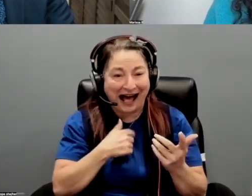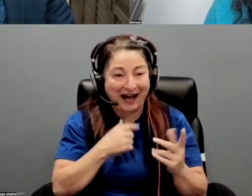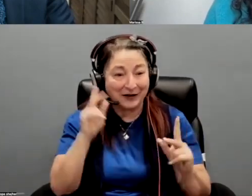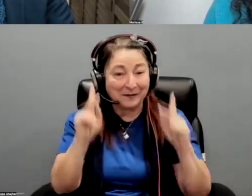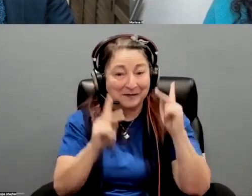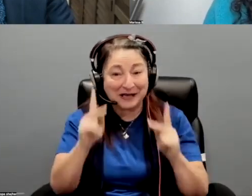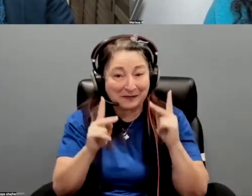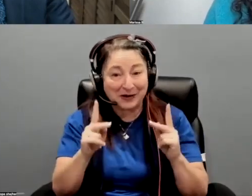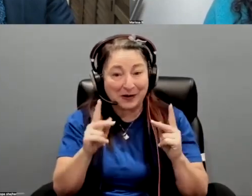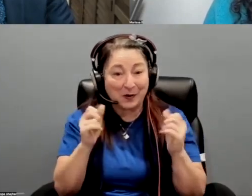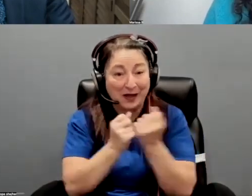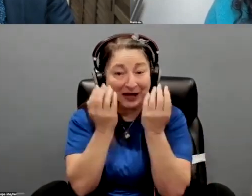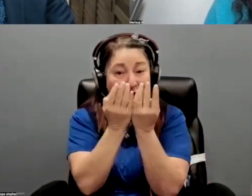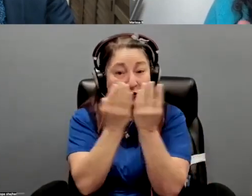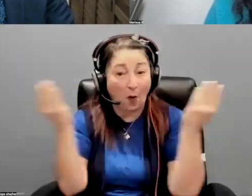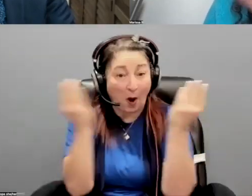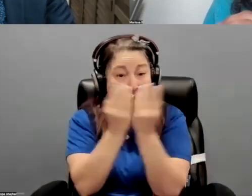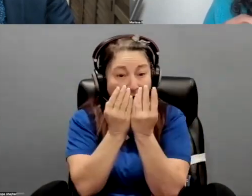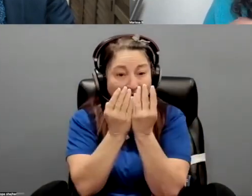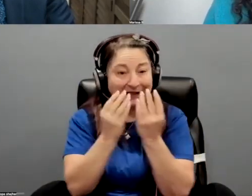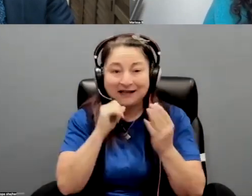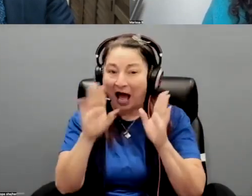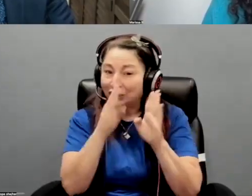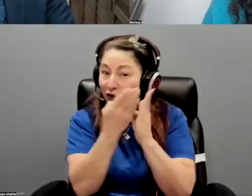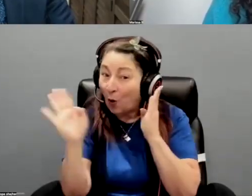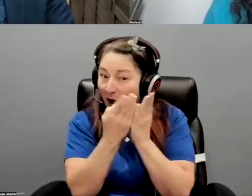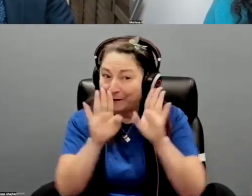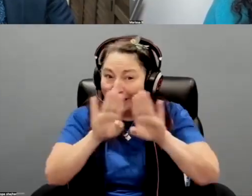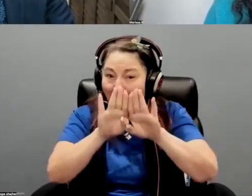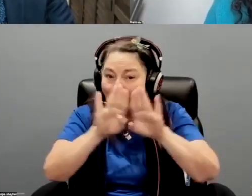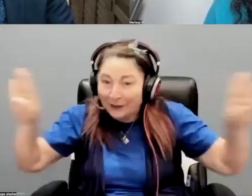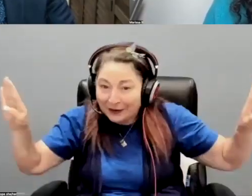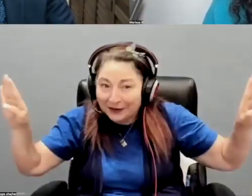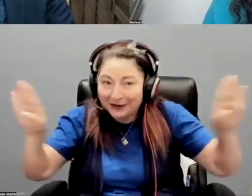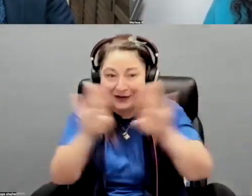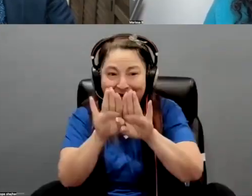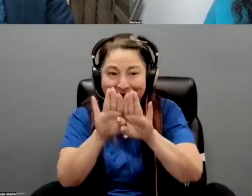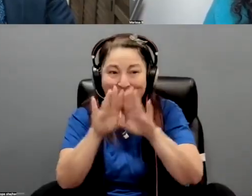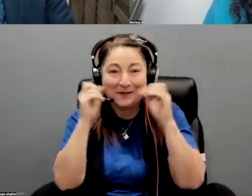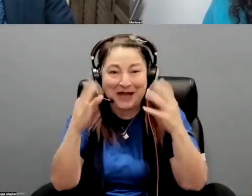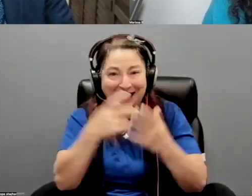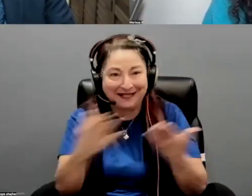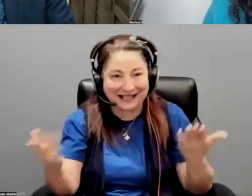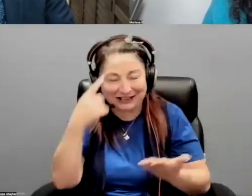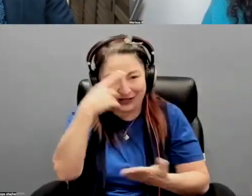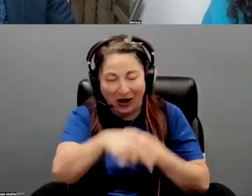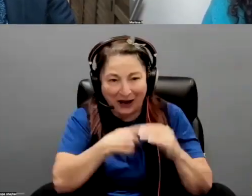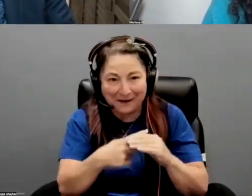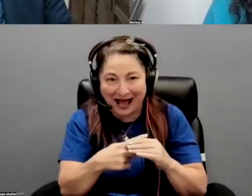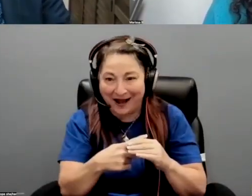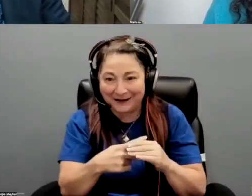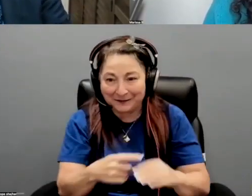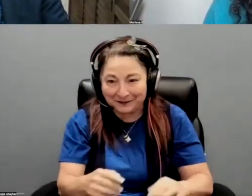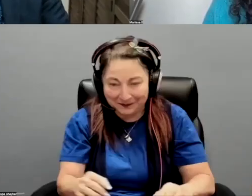mobility can easily open that. Just so many things that she thought of that they were so on top of and so willing to do and